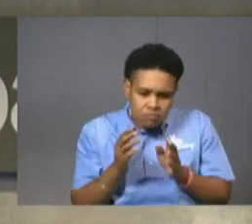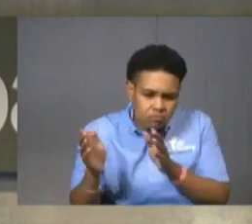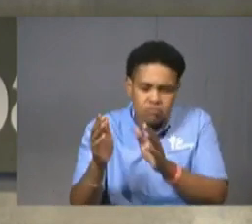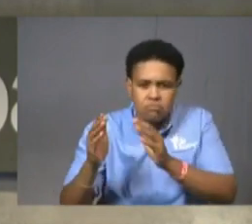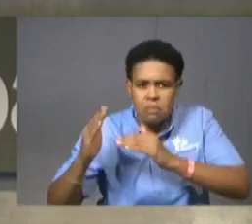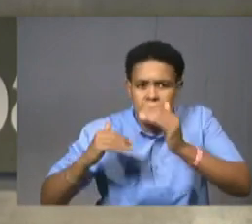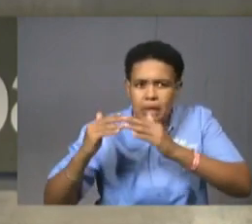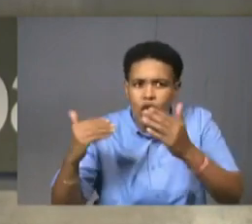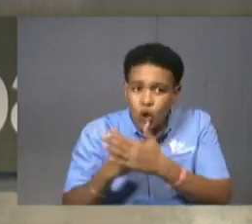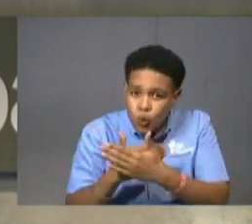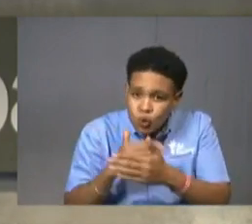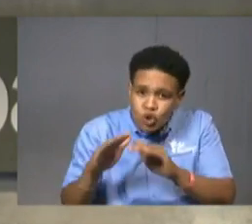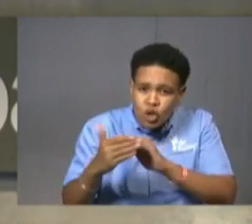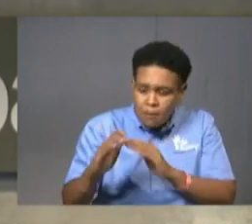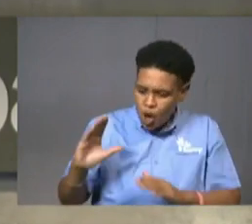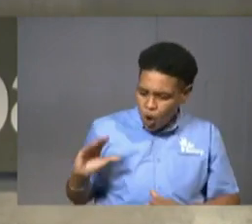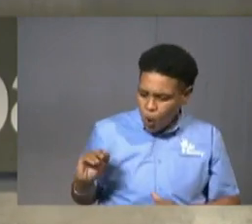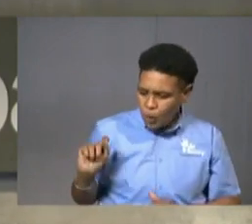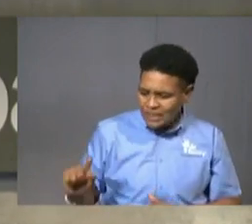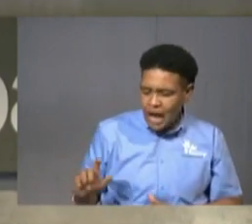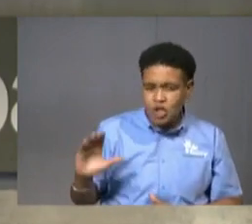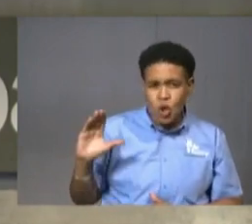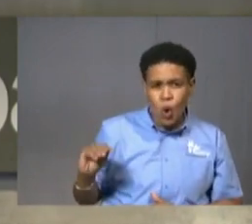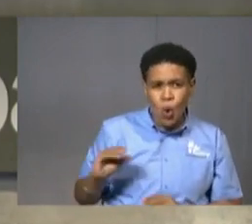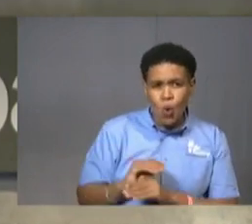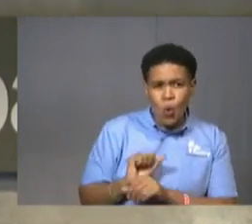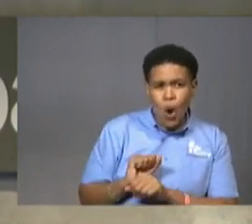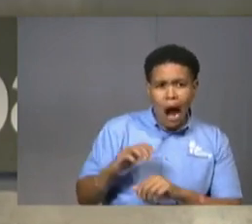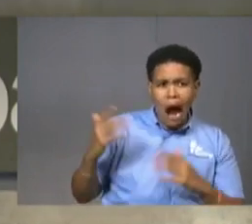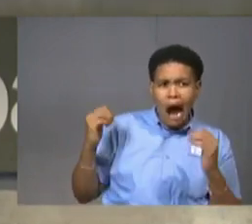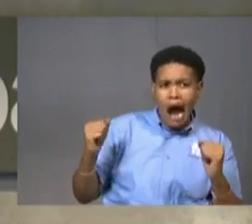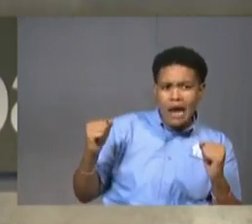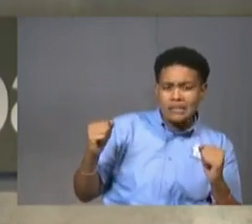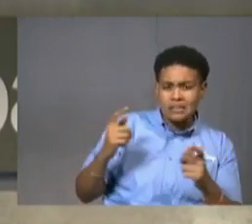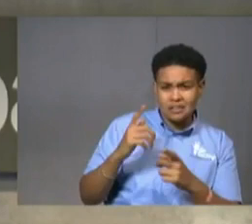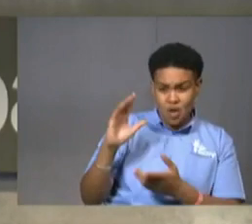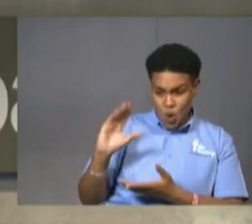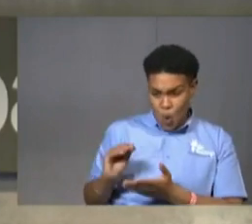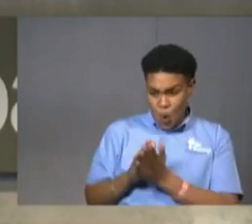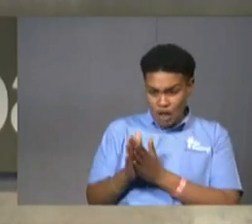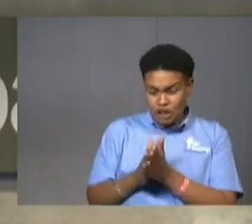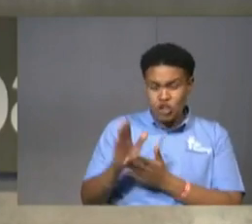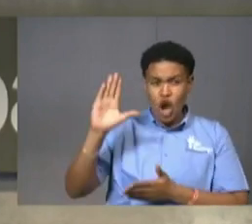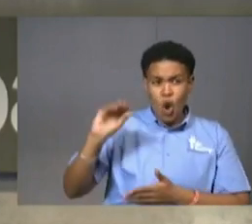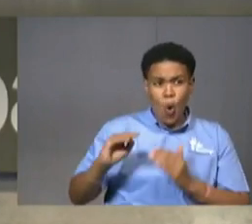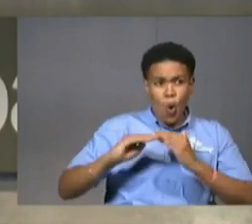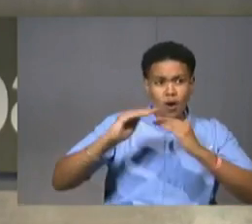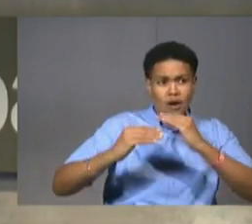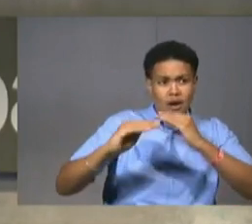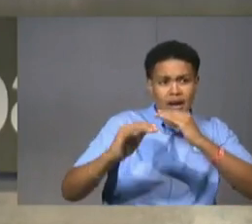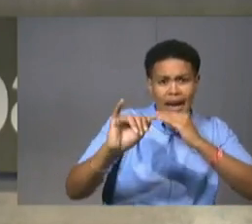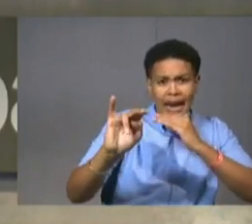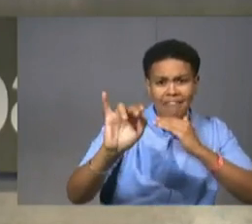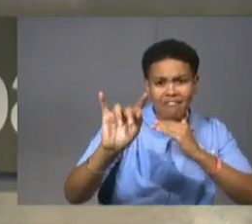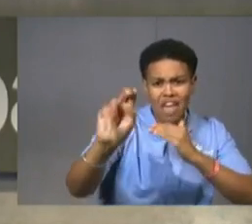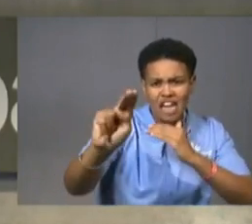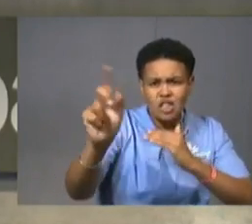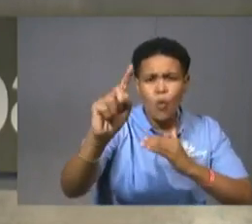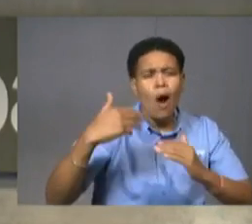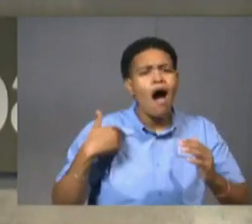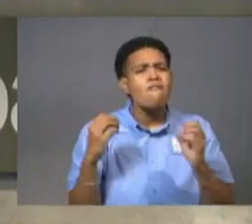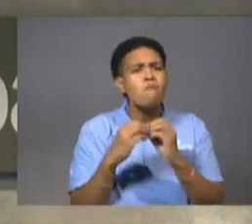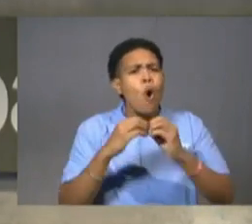low taxes, low unemployment, low poverty, low interest rates, low inflation, where we have more